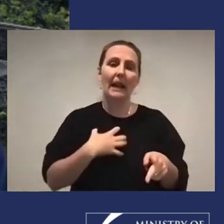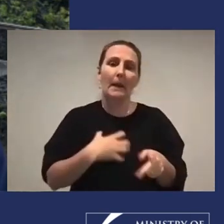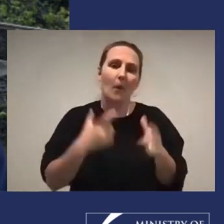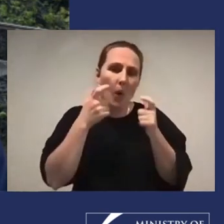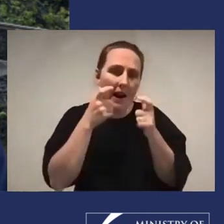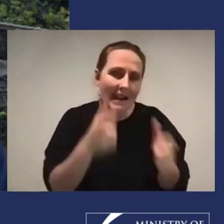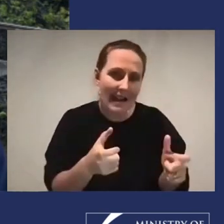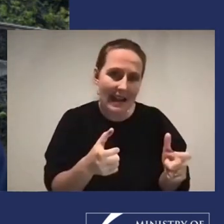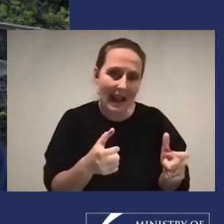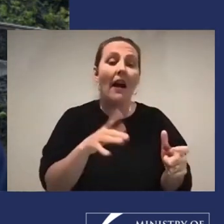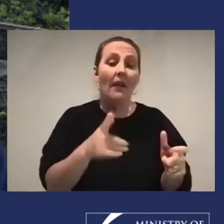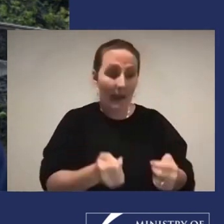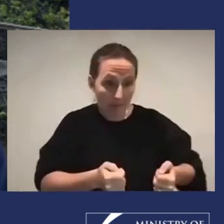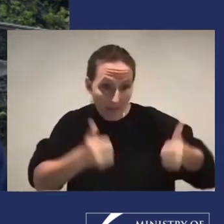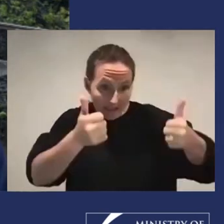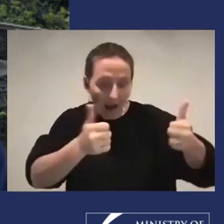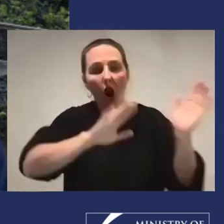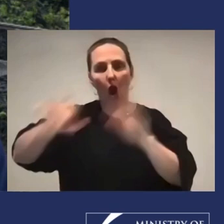better. So we don't encourage